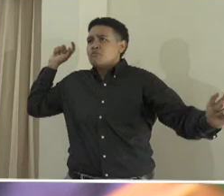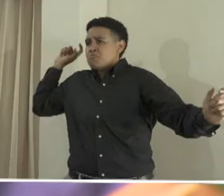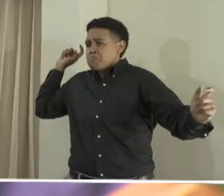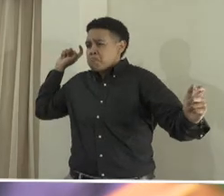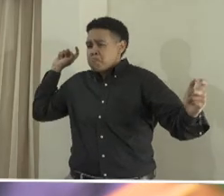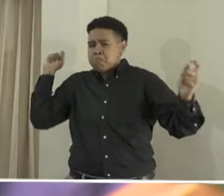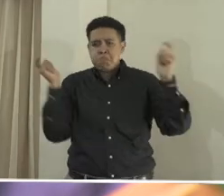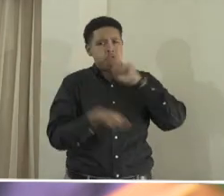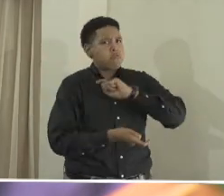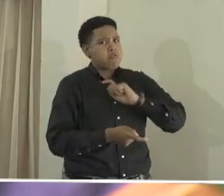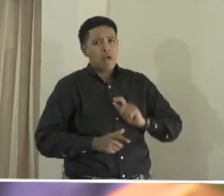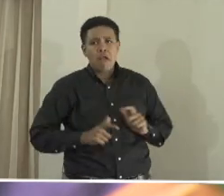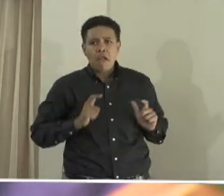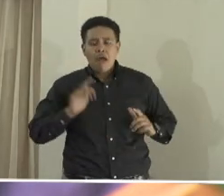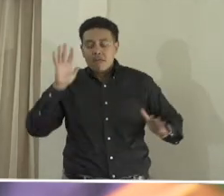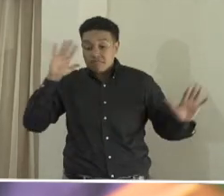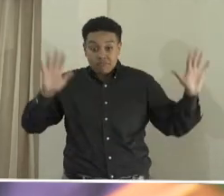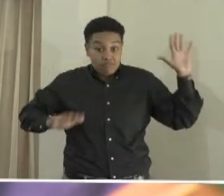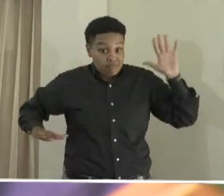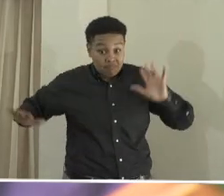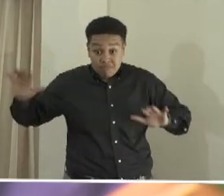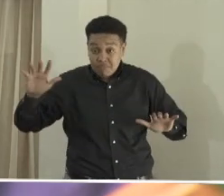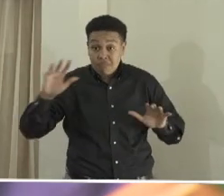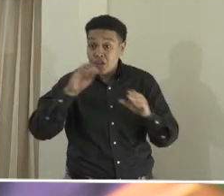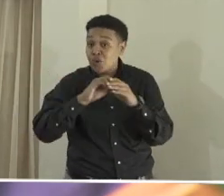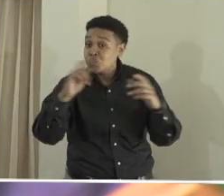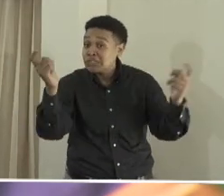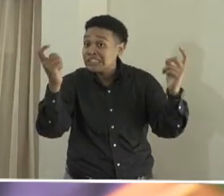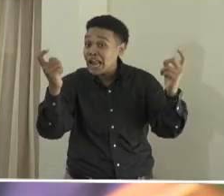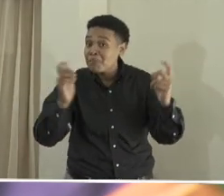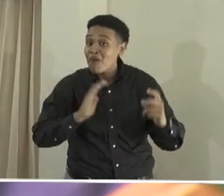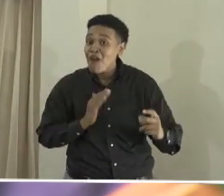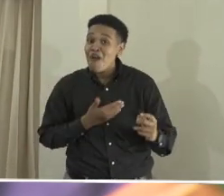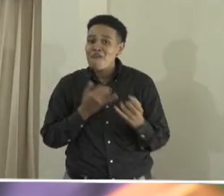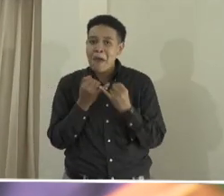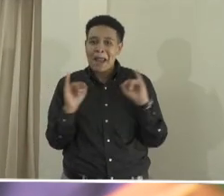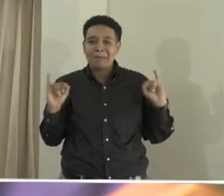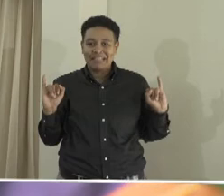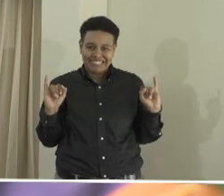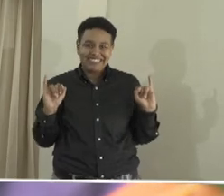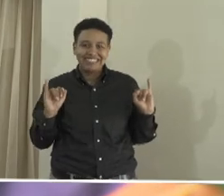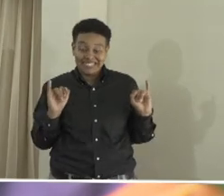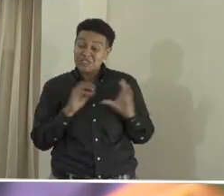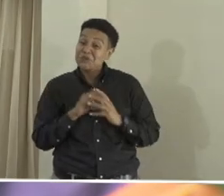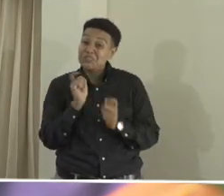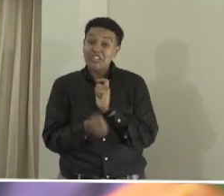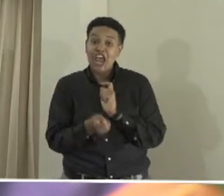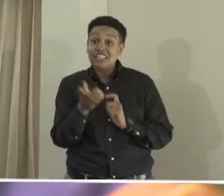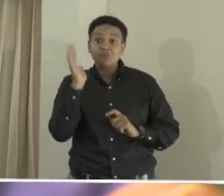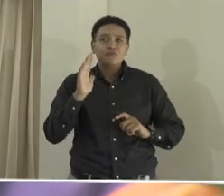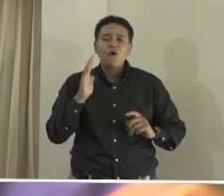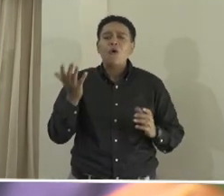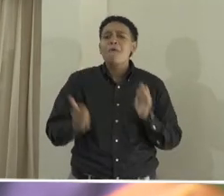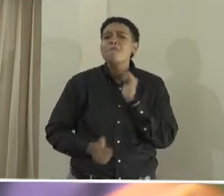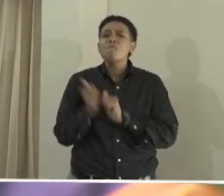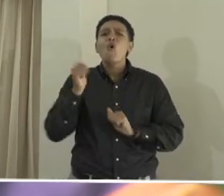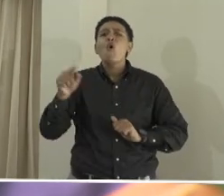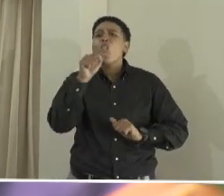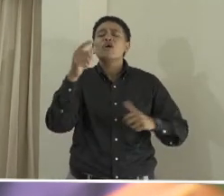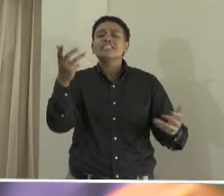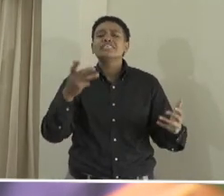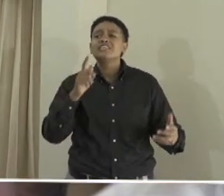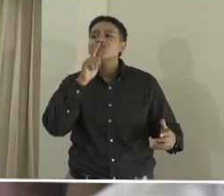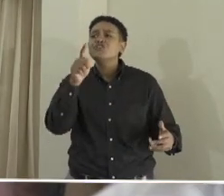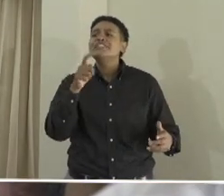many ways, including the celebration of our independence. Most of us